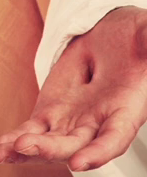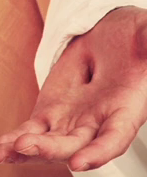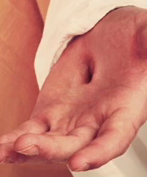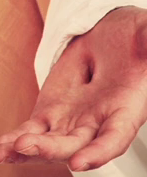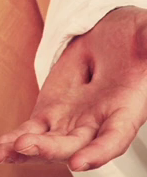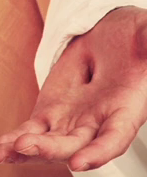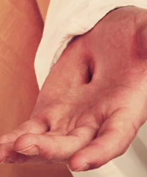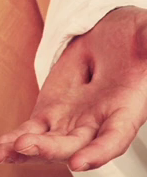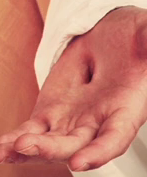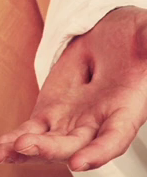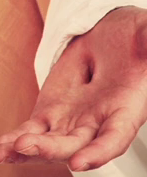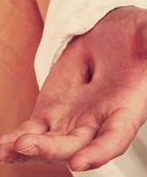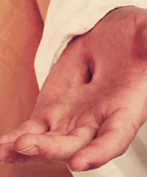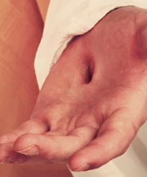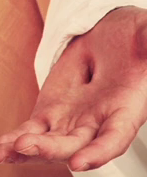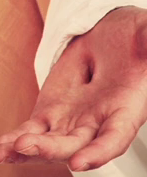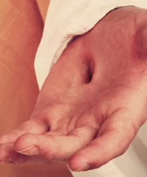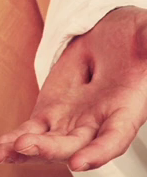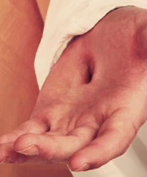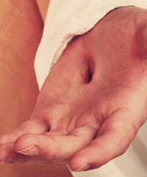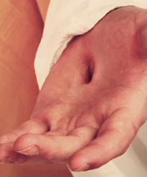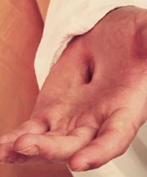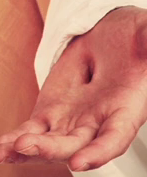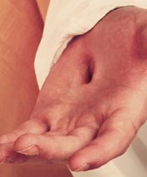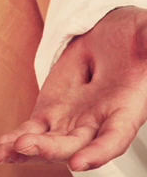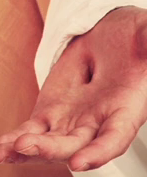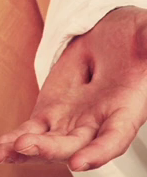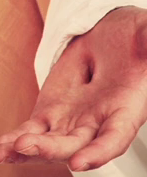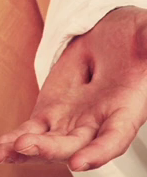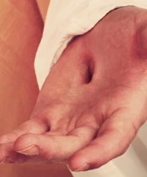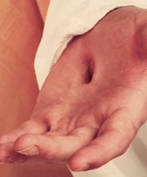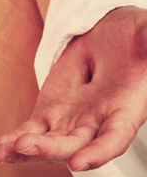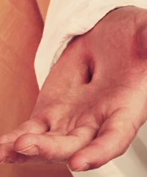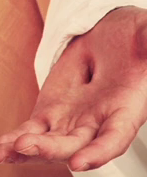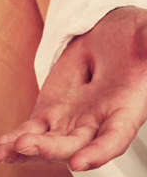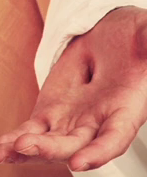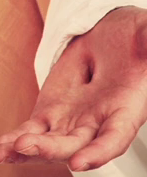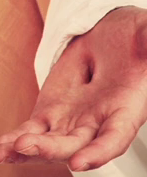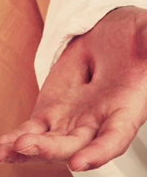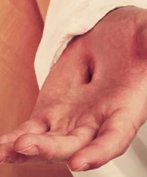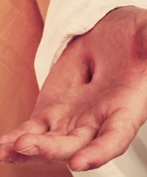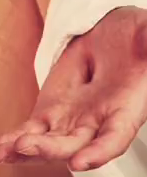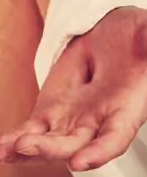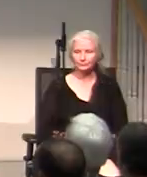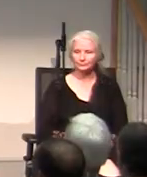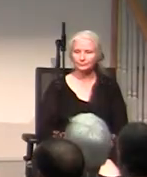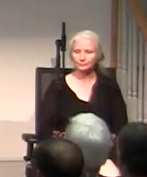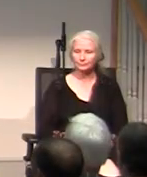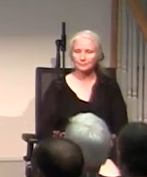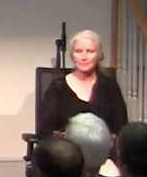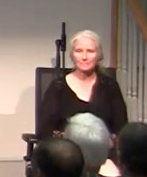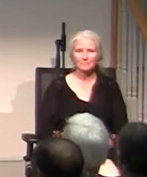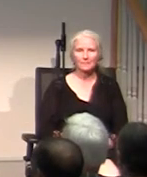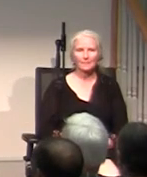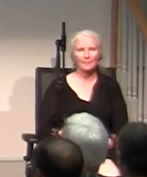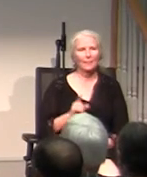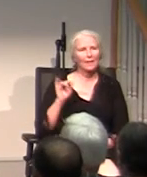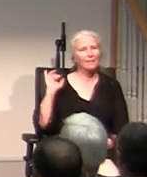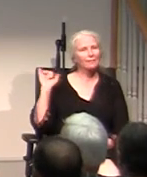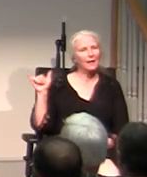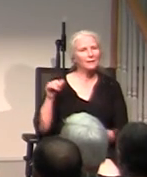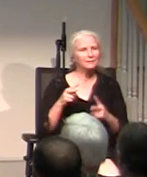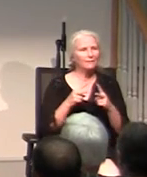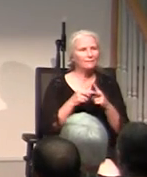friends. Zechariah 13:6, title of one of Ron's books. But this is a very personal,